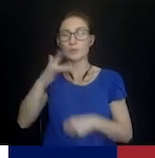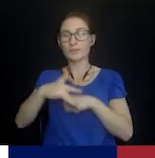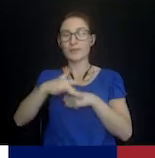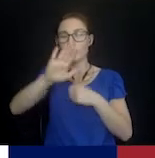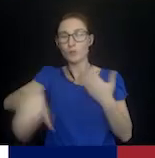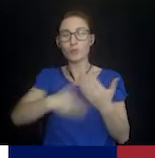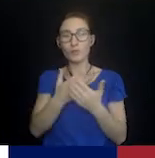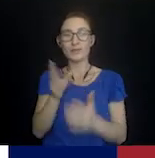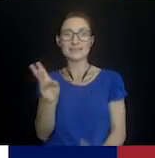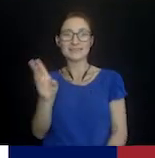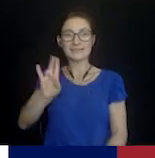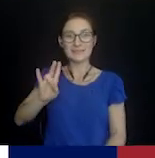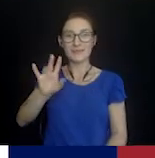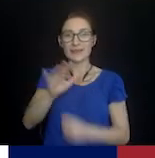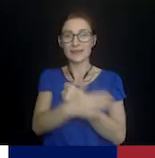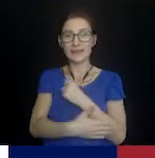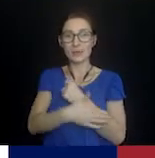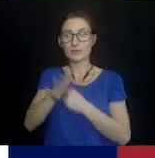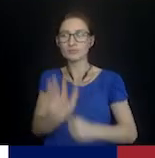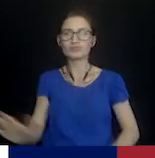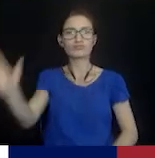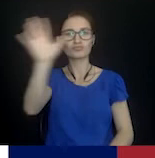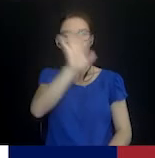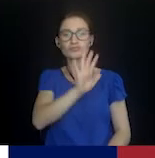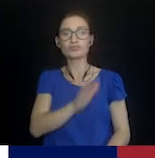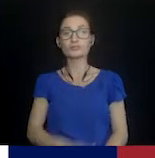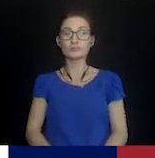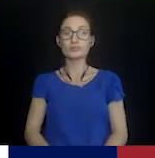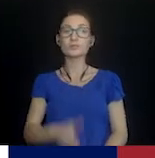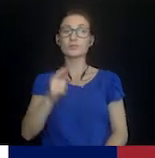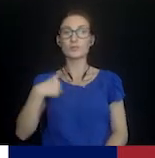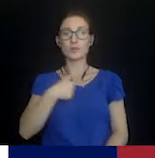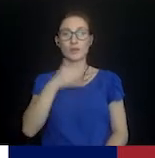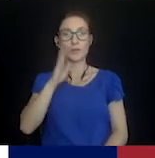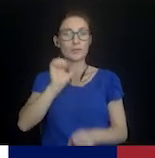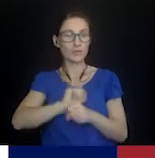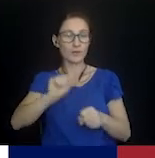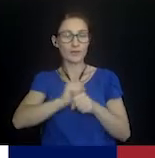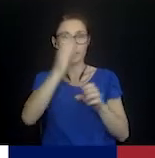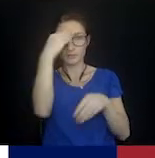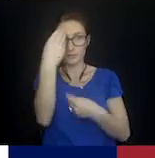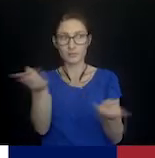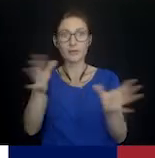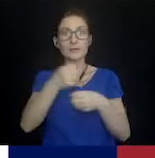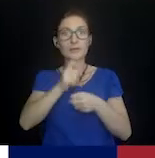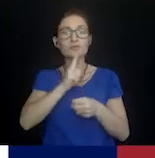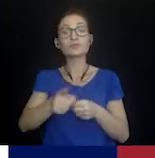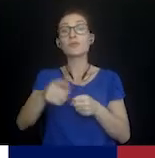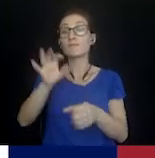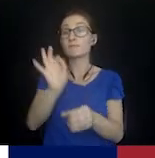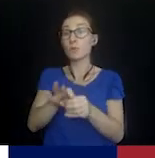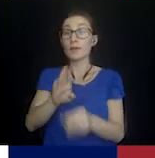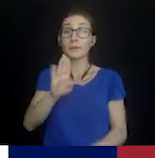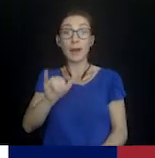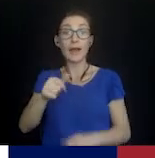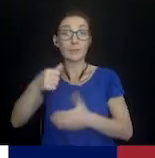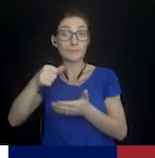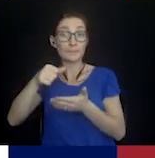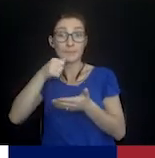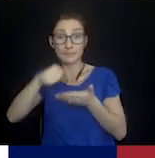definitely be working on for 2022 is making sure that all voters are aware that accessible vote by mail will be available.